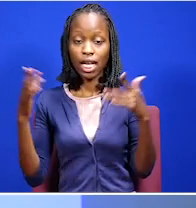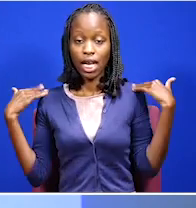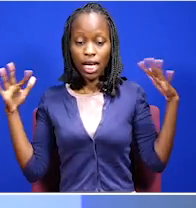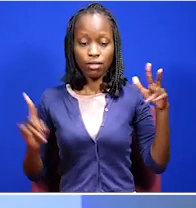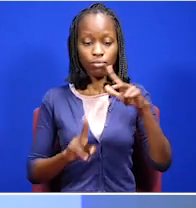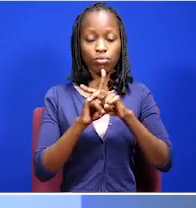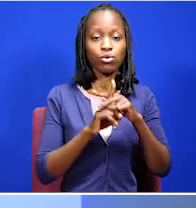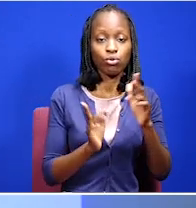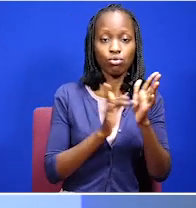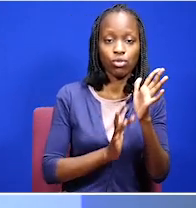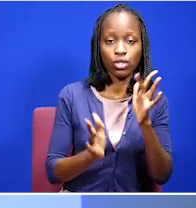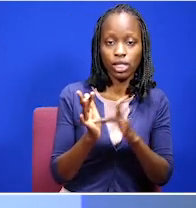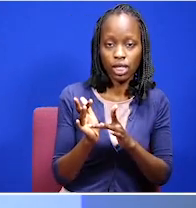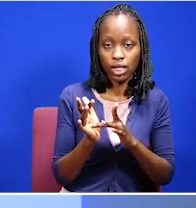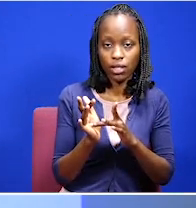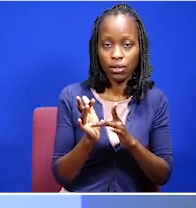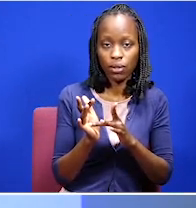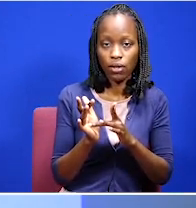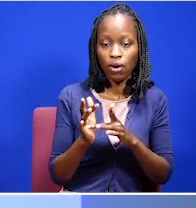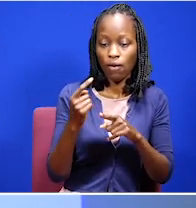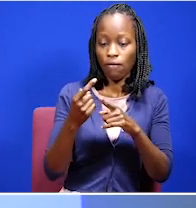an angel